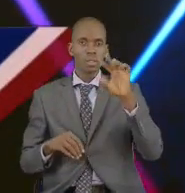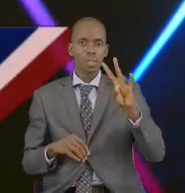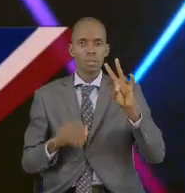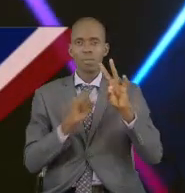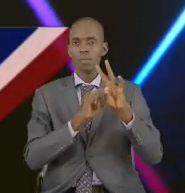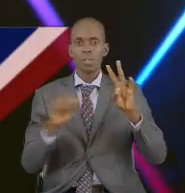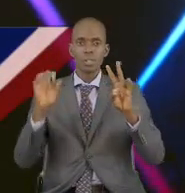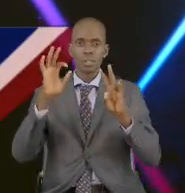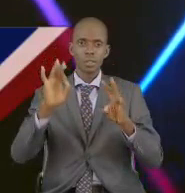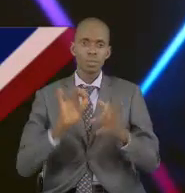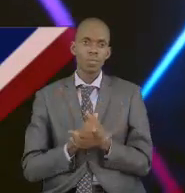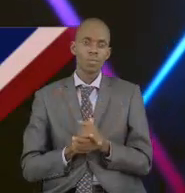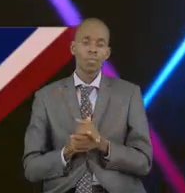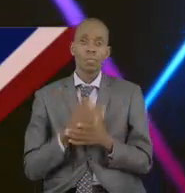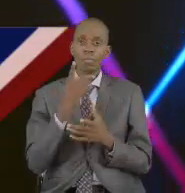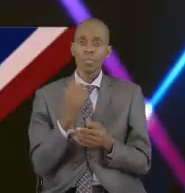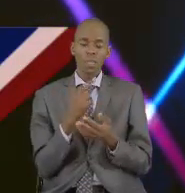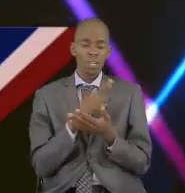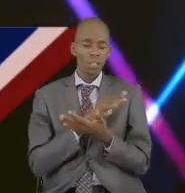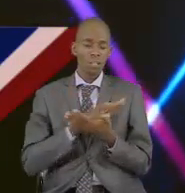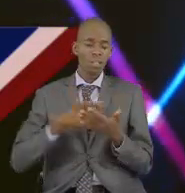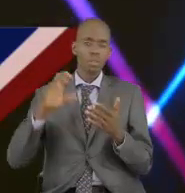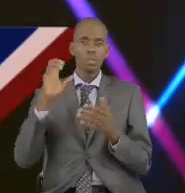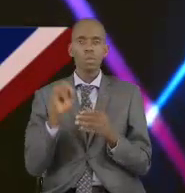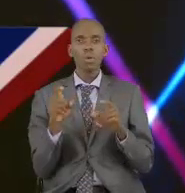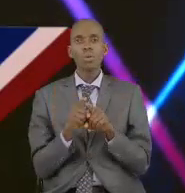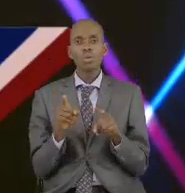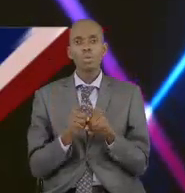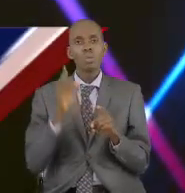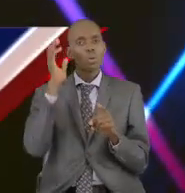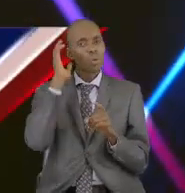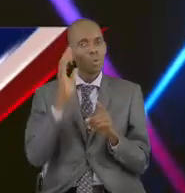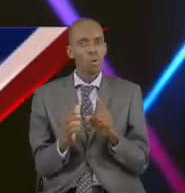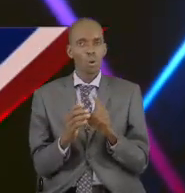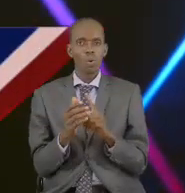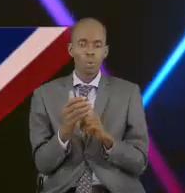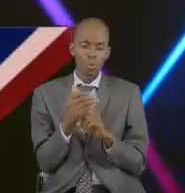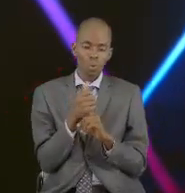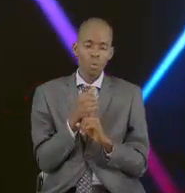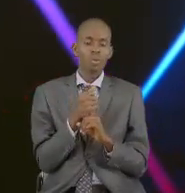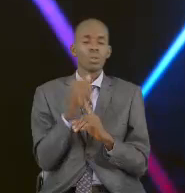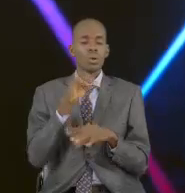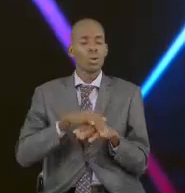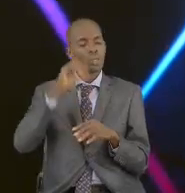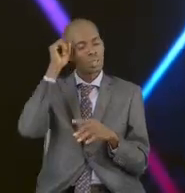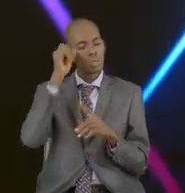at verse 9. The righteous also shall hold on his way. If